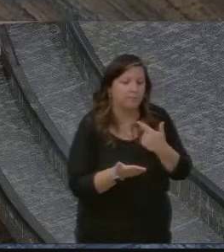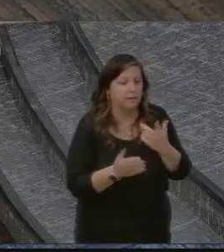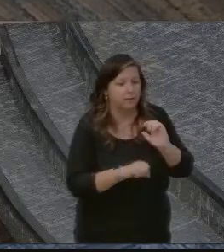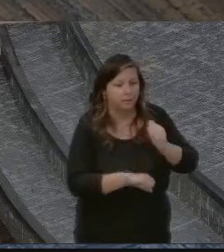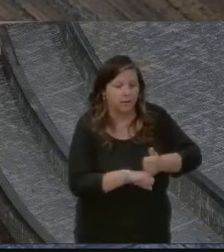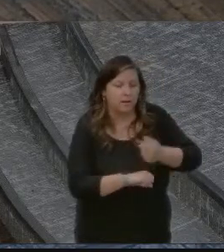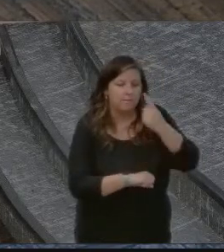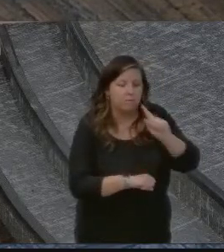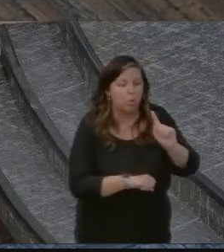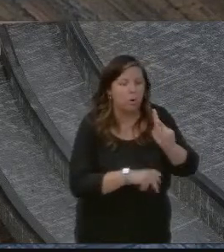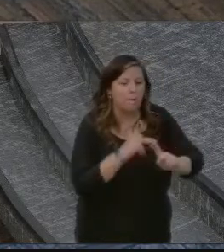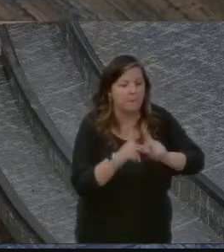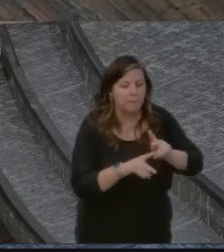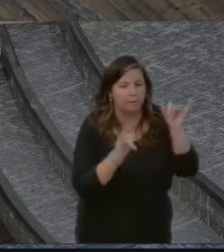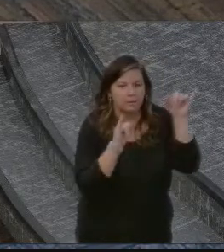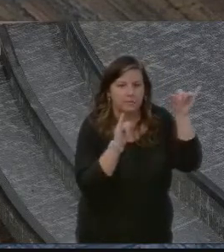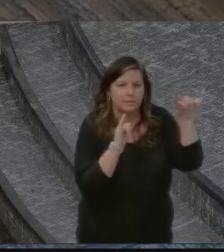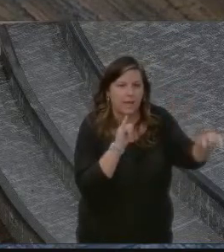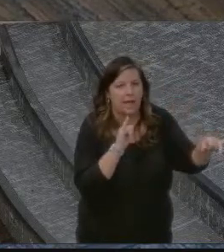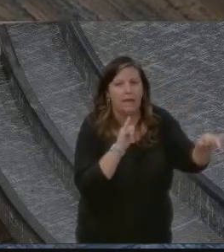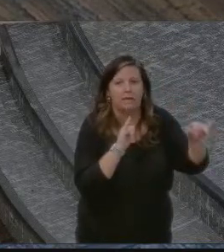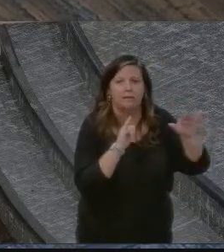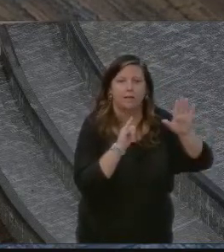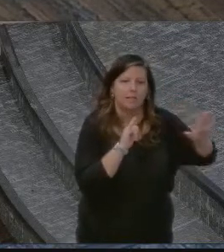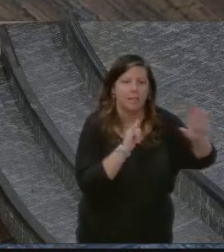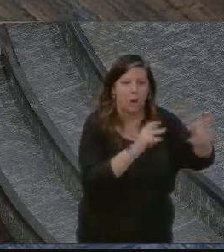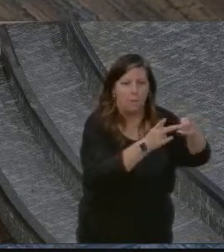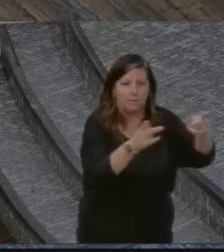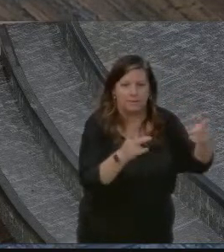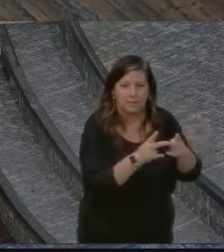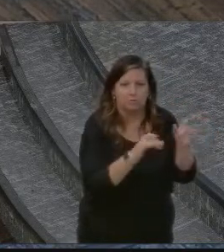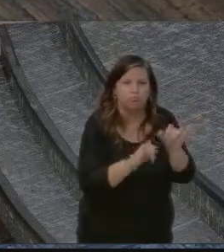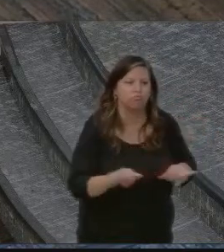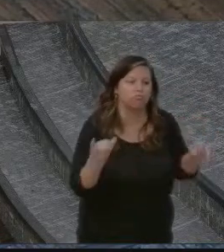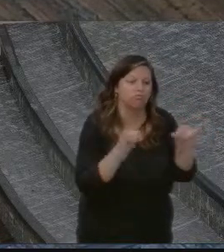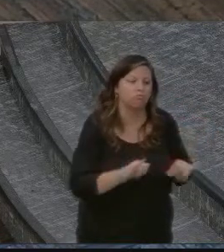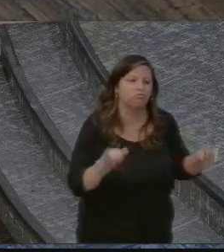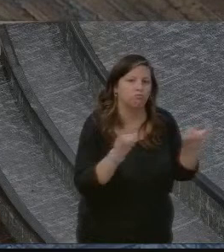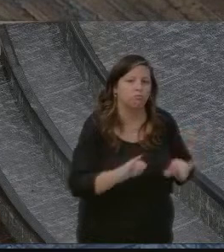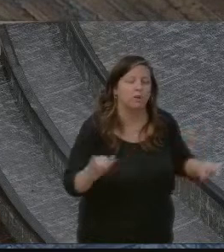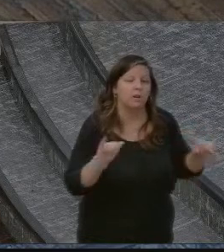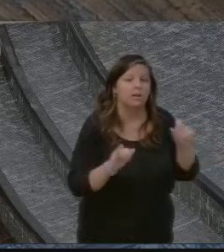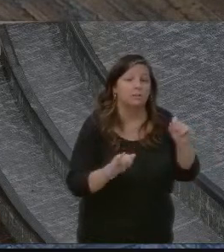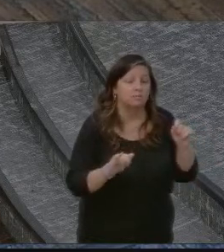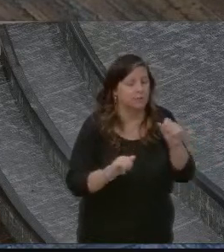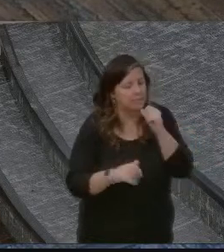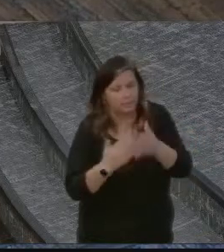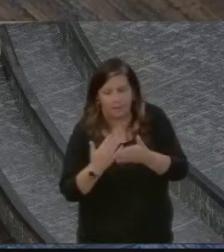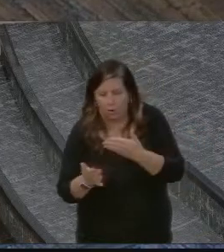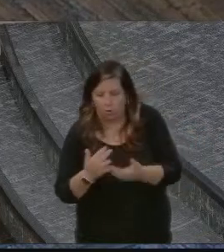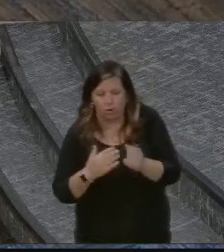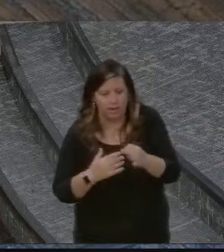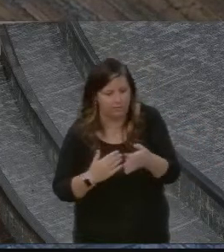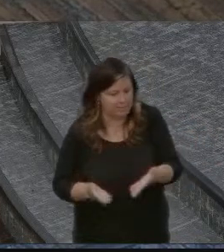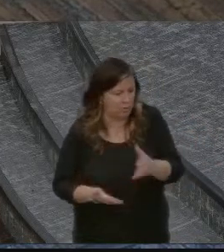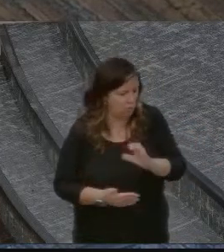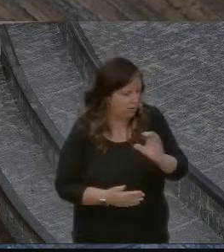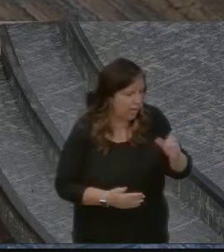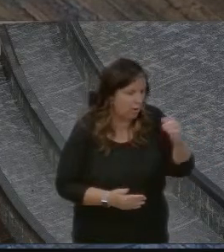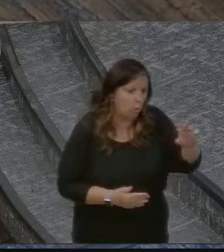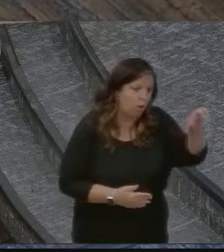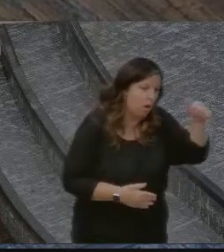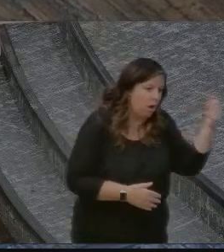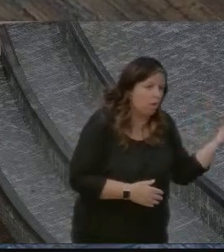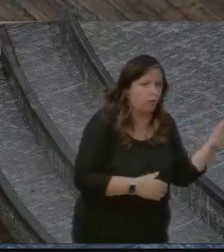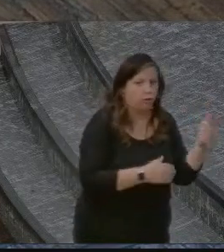County, whether it's in Fulton County, wherever it is. And so if you want to disrupt a system, it's not going to be pretty. And it has